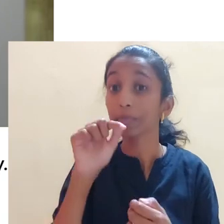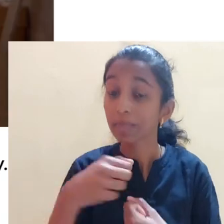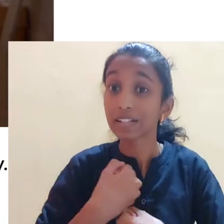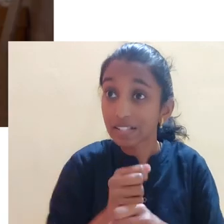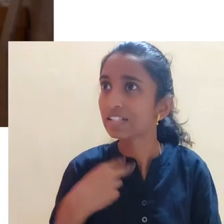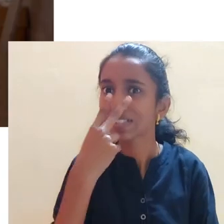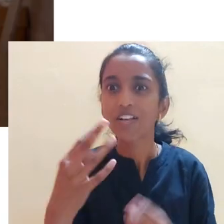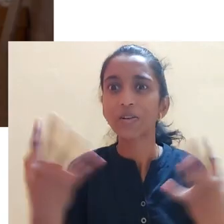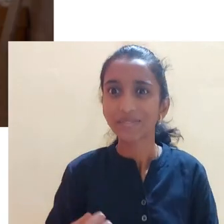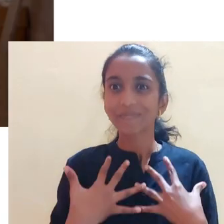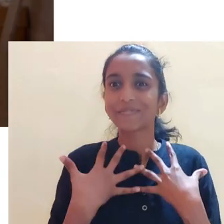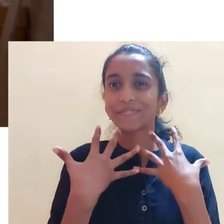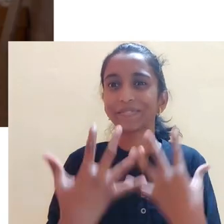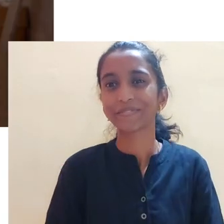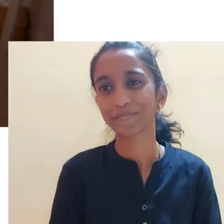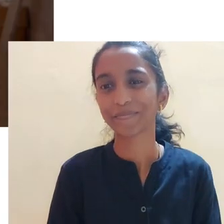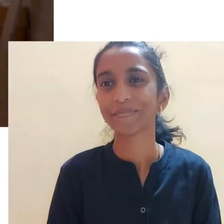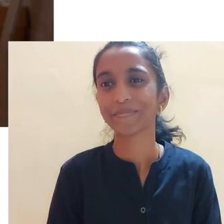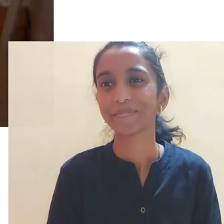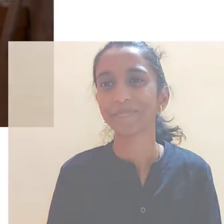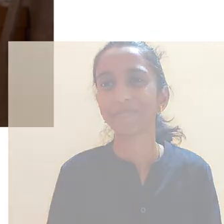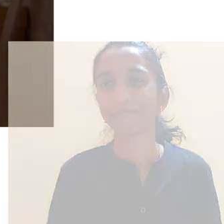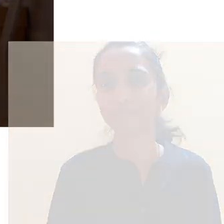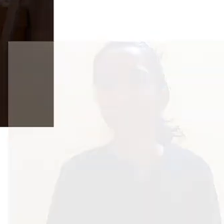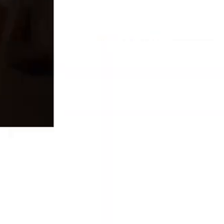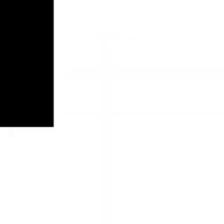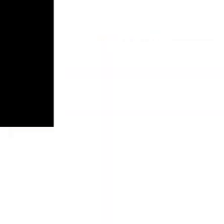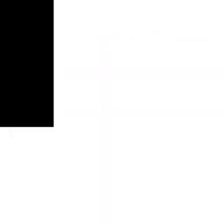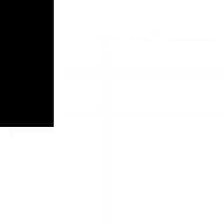community. That creates a new energy.